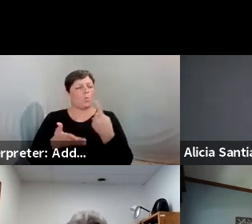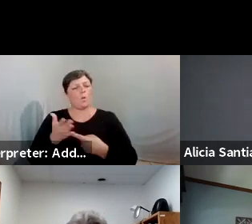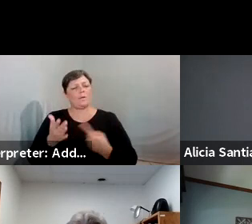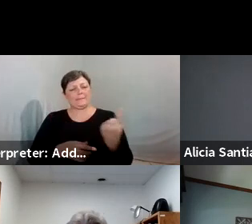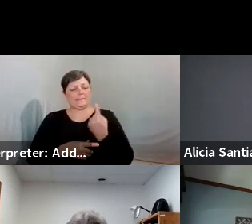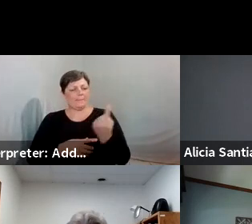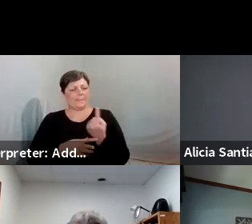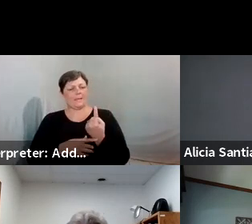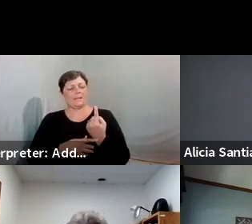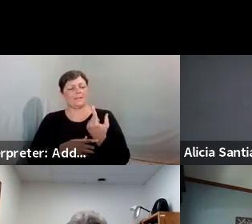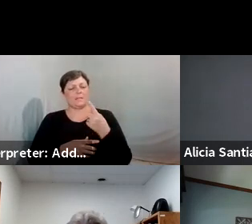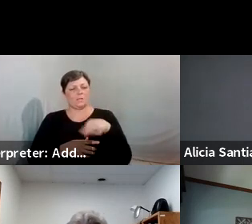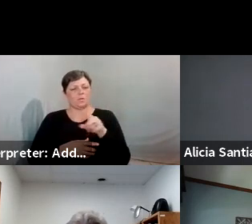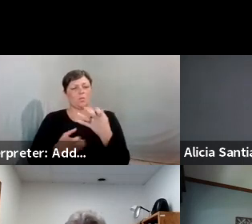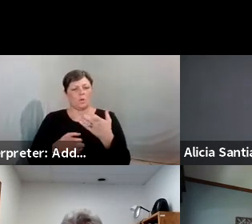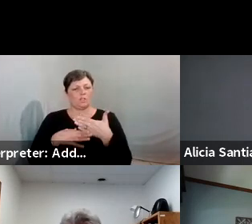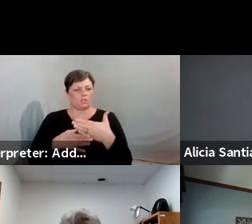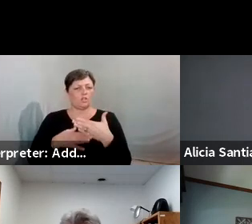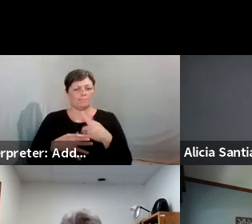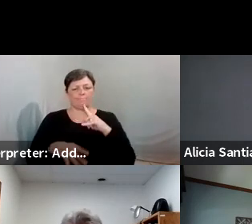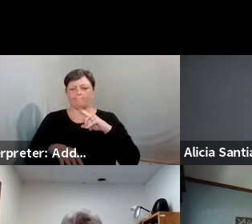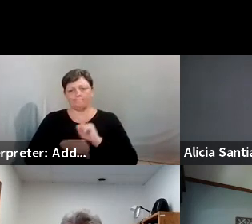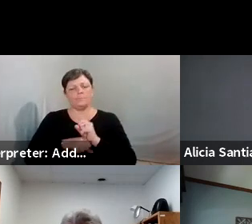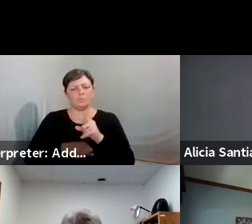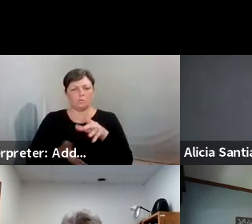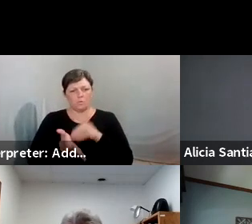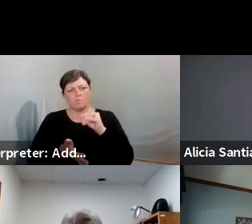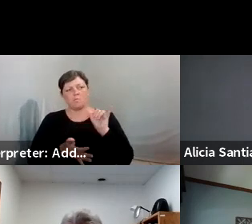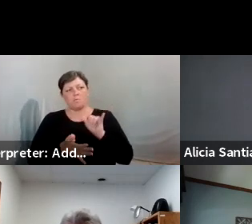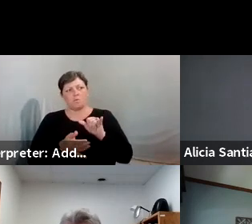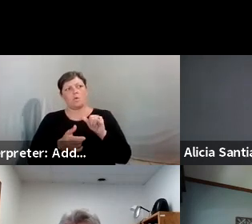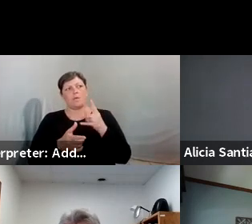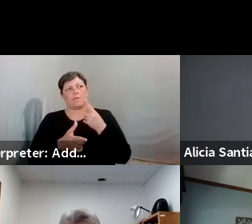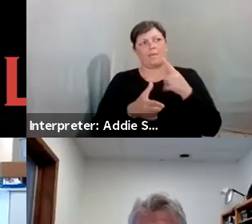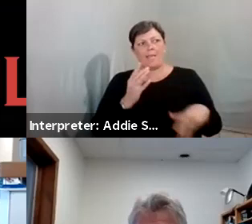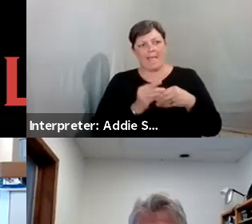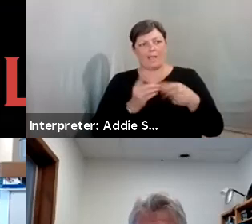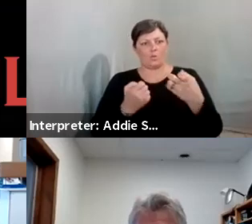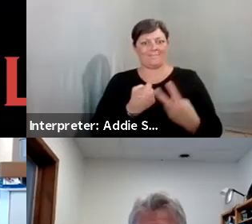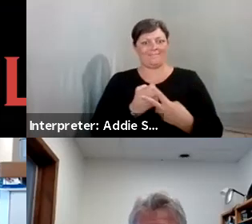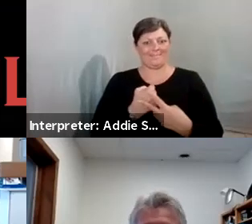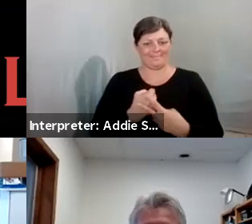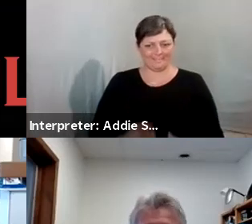you would like to share that definitely you've learned or incorporated that you want to keep?